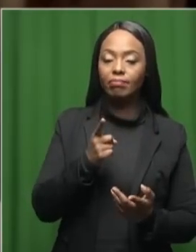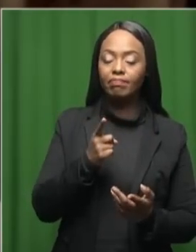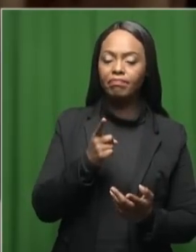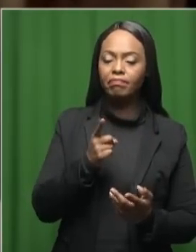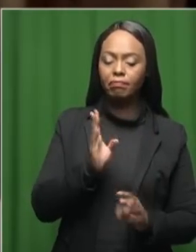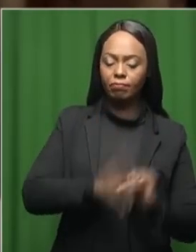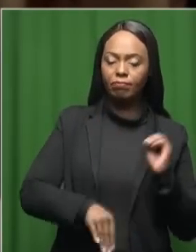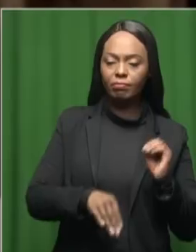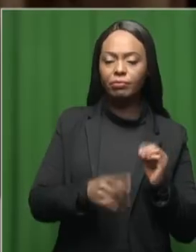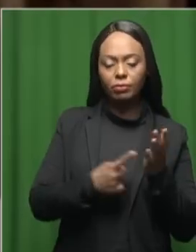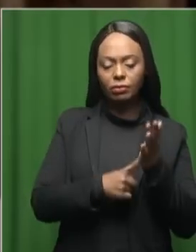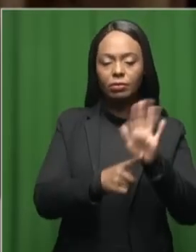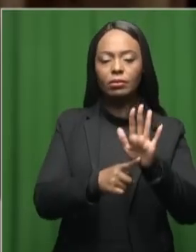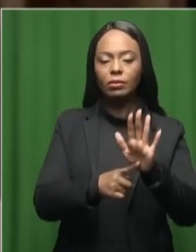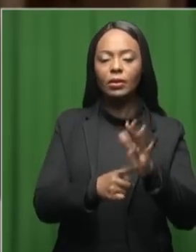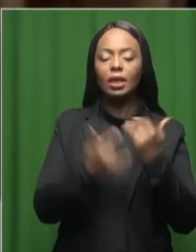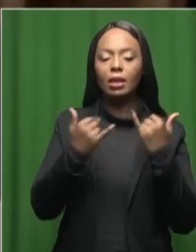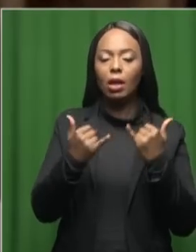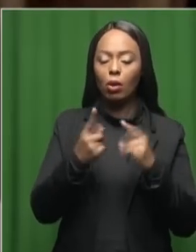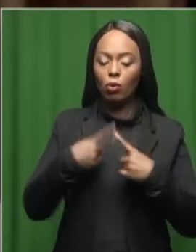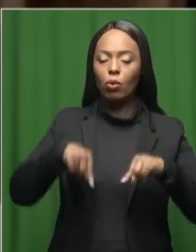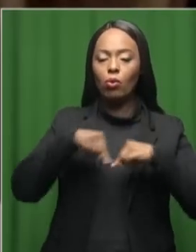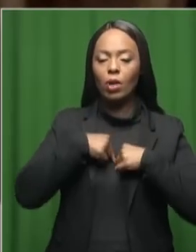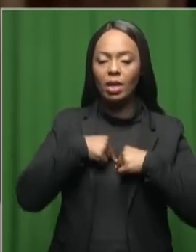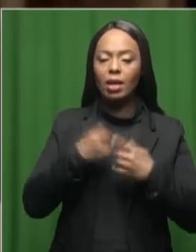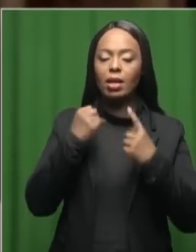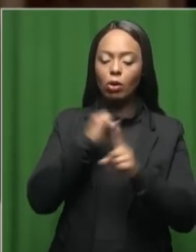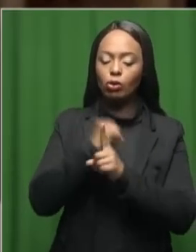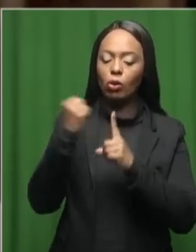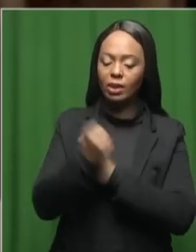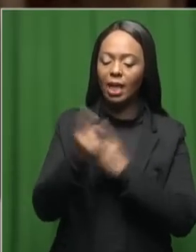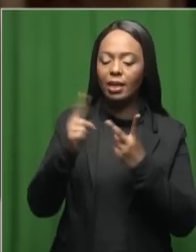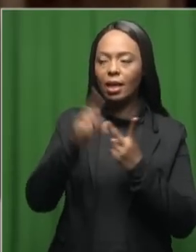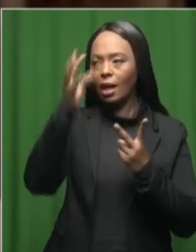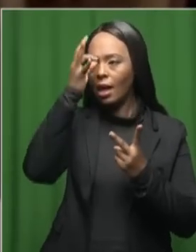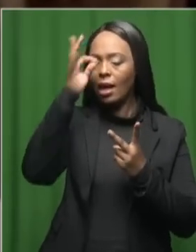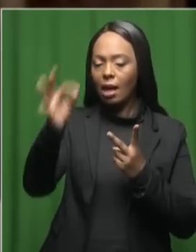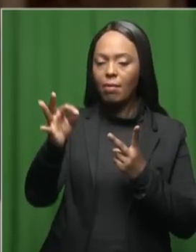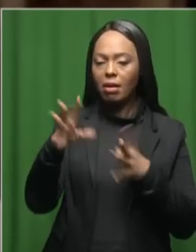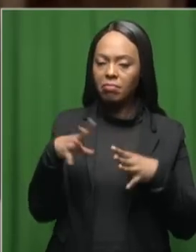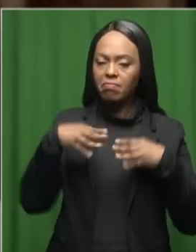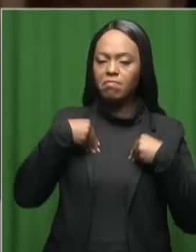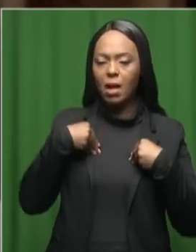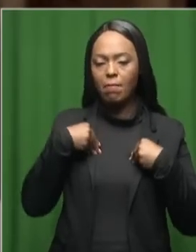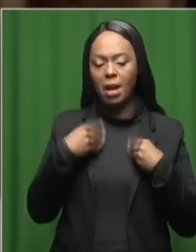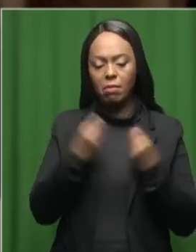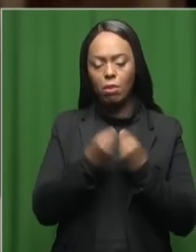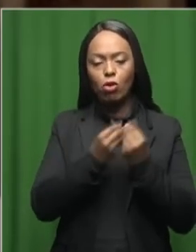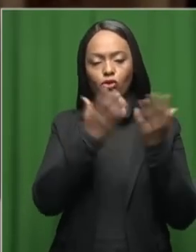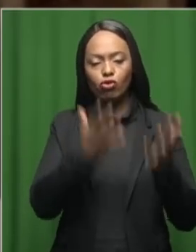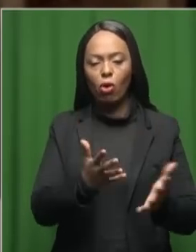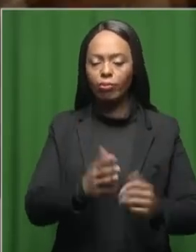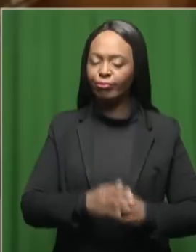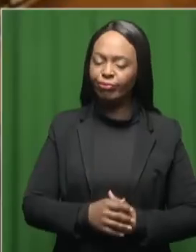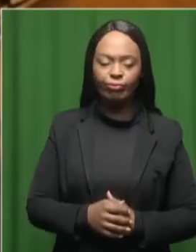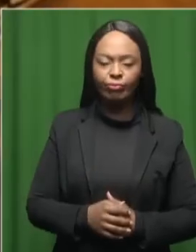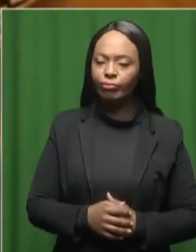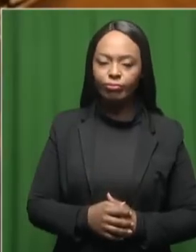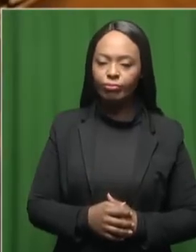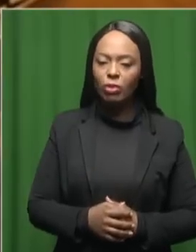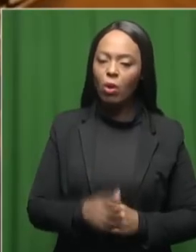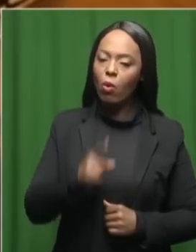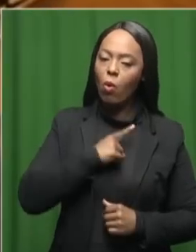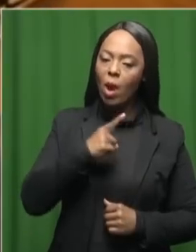a standard that we cannot, as a society and government, tolerate such things. Because if you